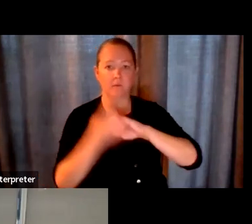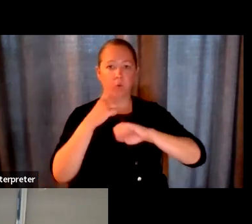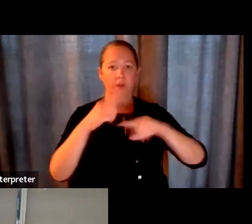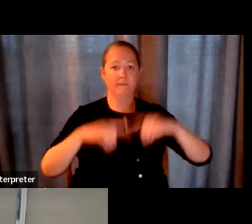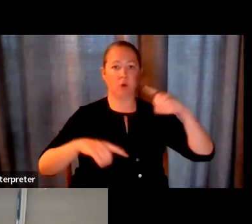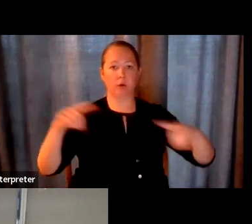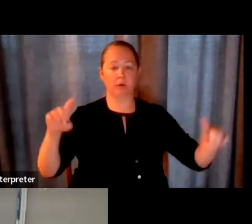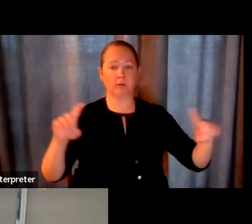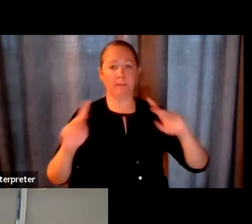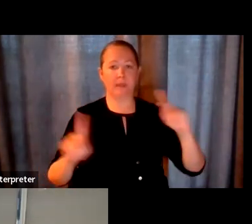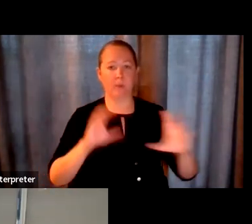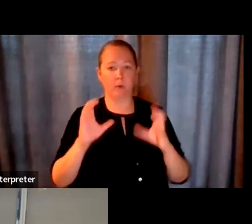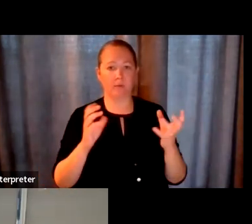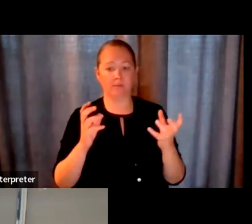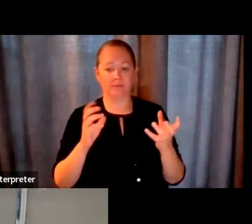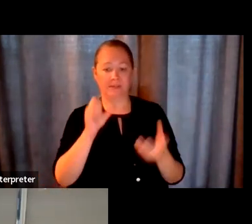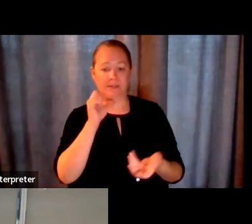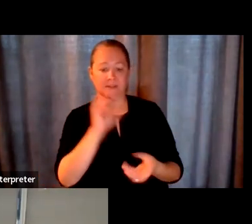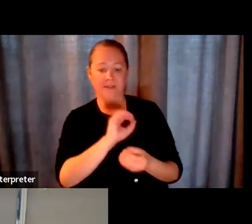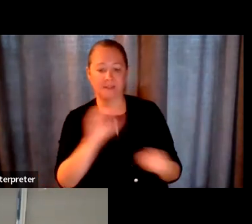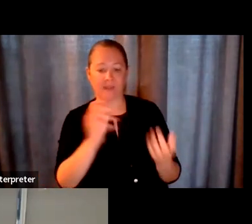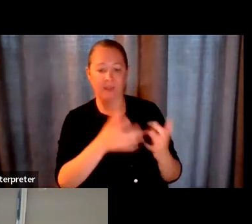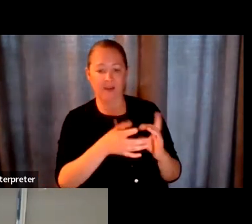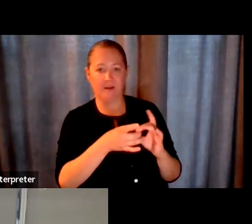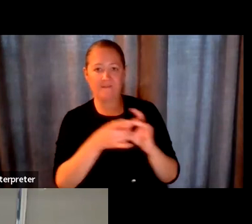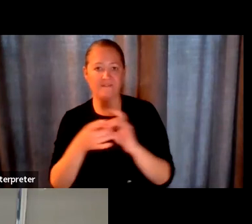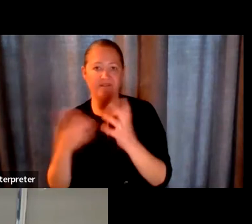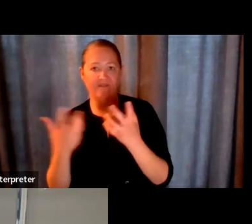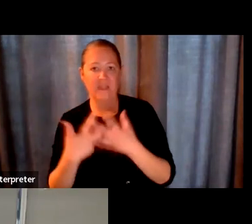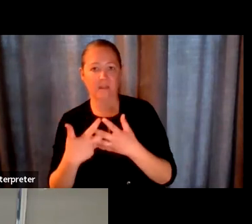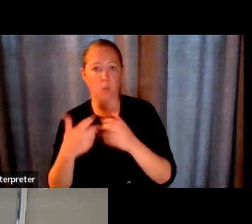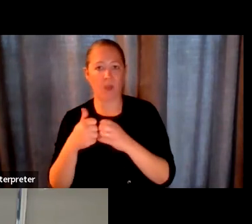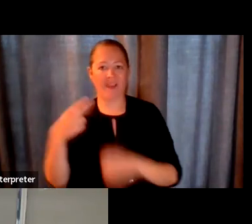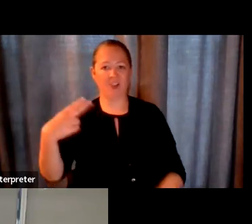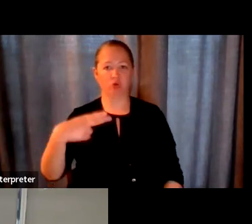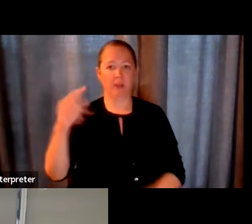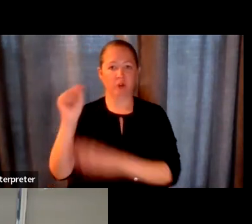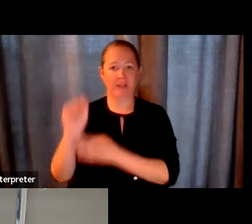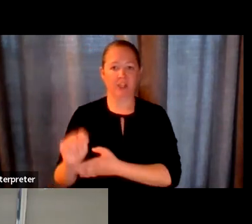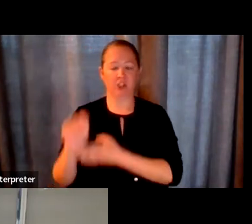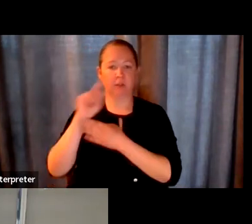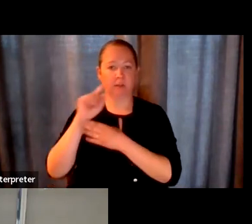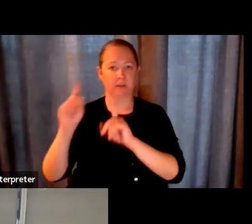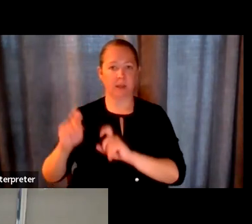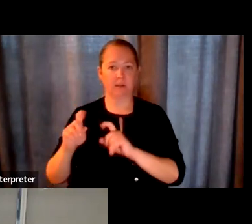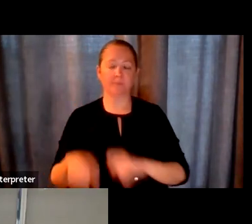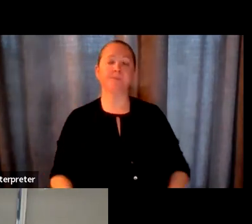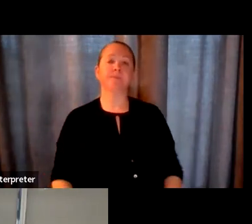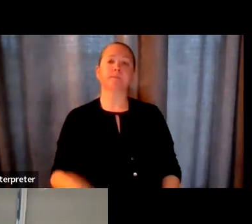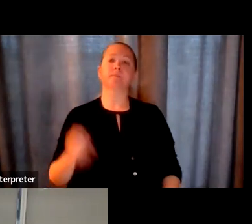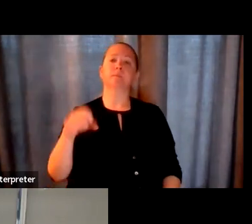people fits with the history and tradition test. And Rachel, a lot of folks are